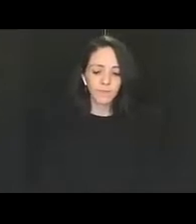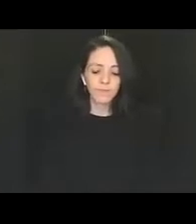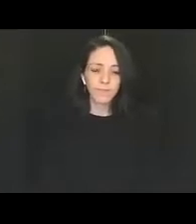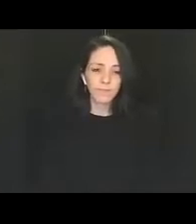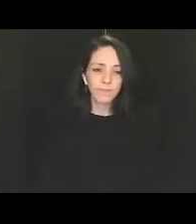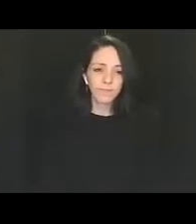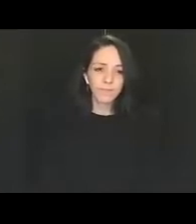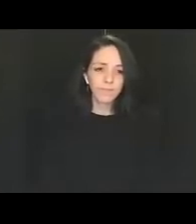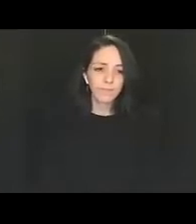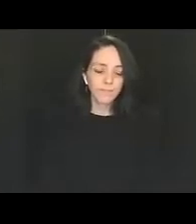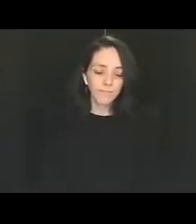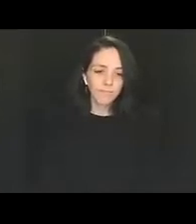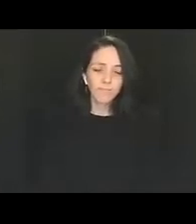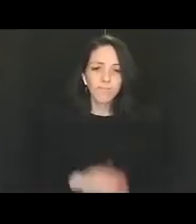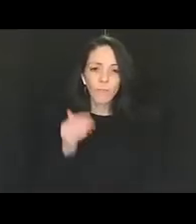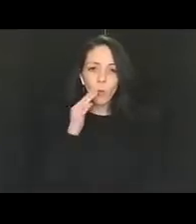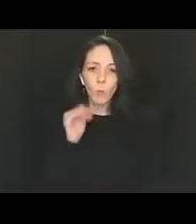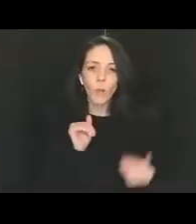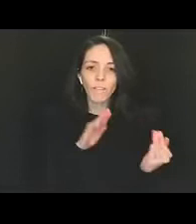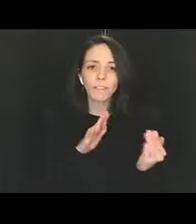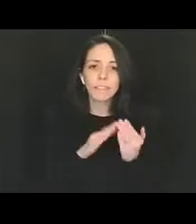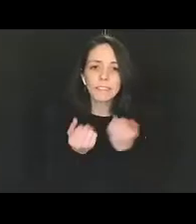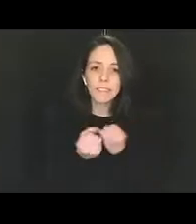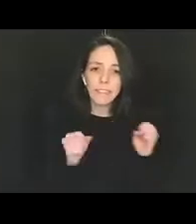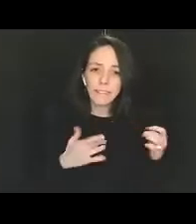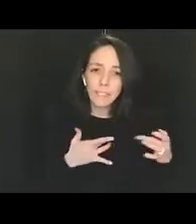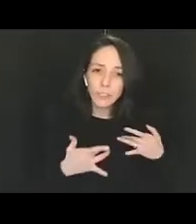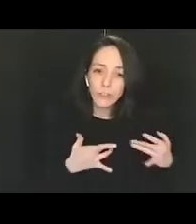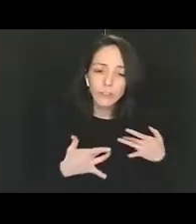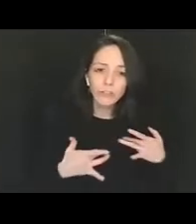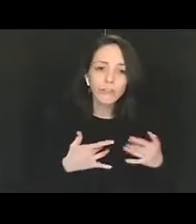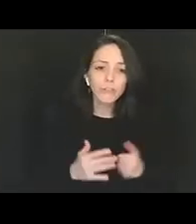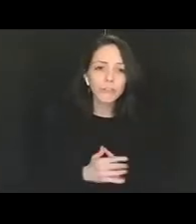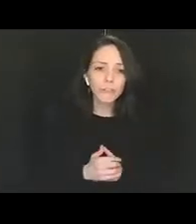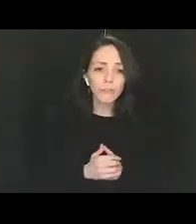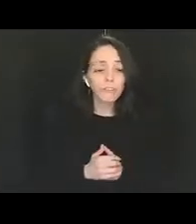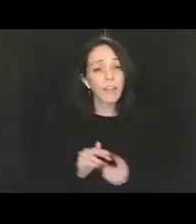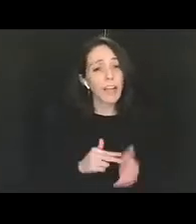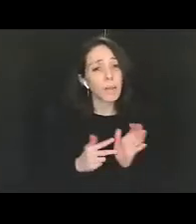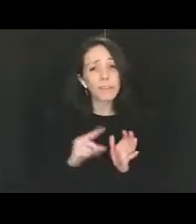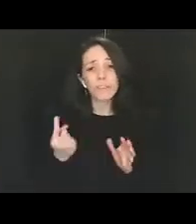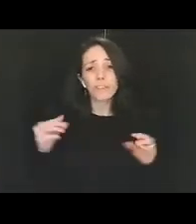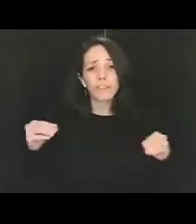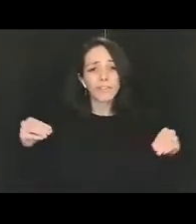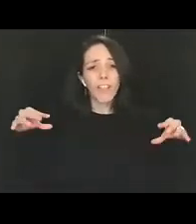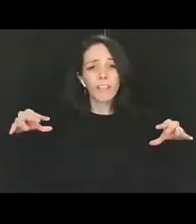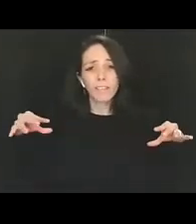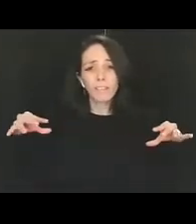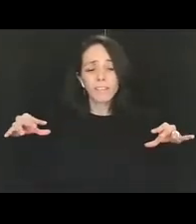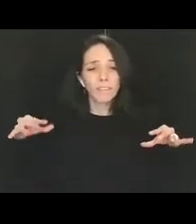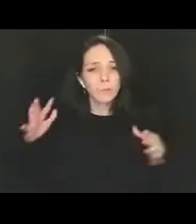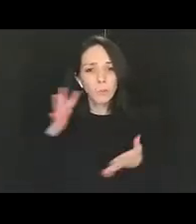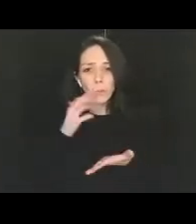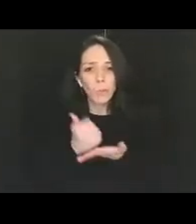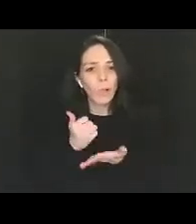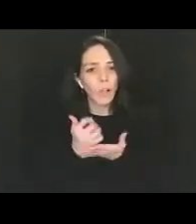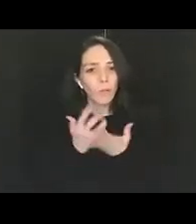enhancing, just even illuminating will really alleviate some of